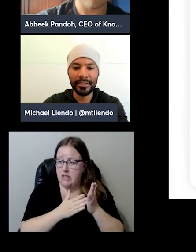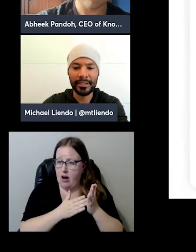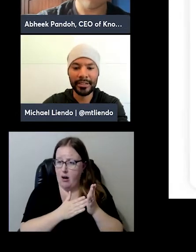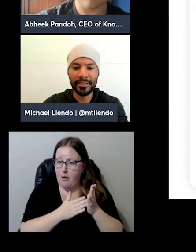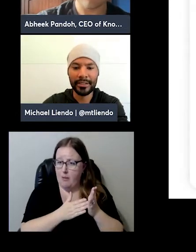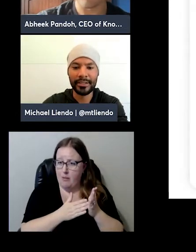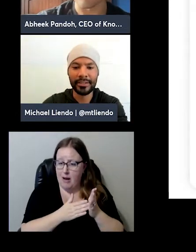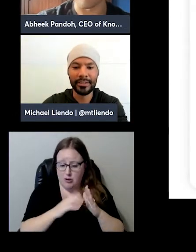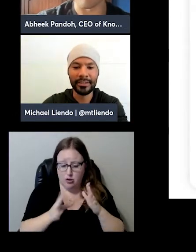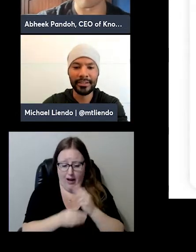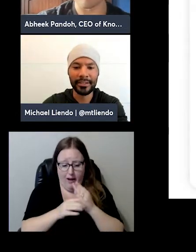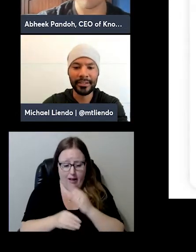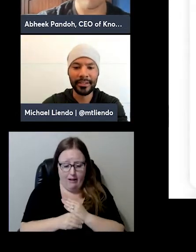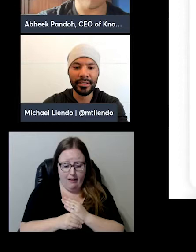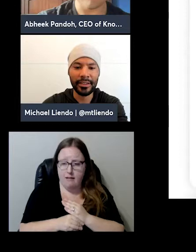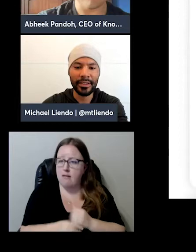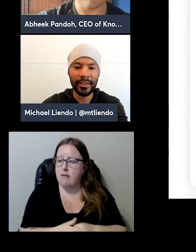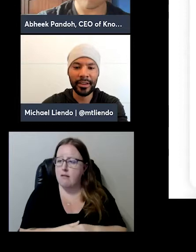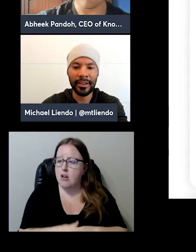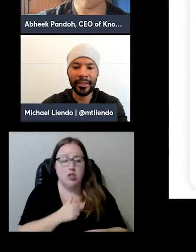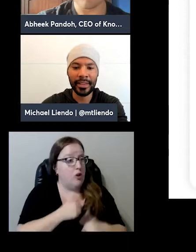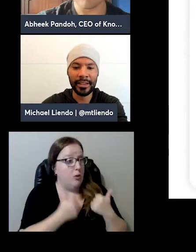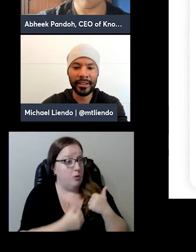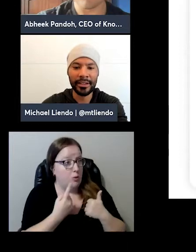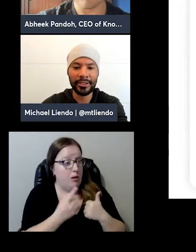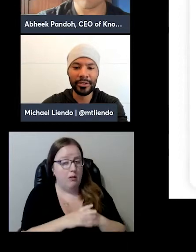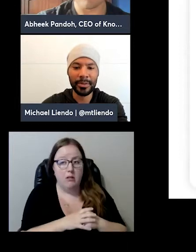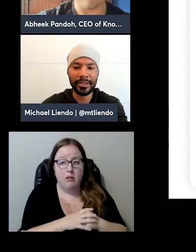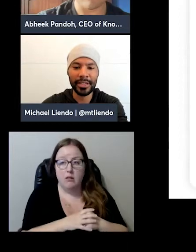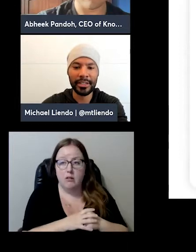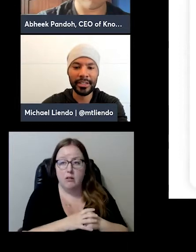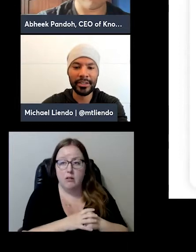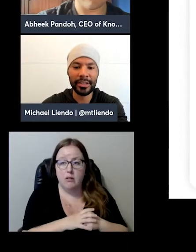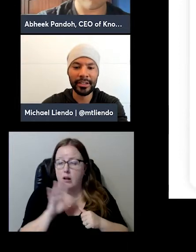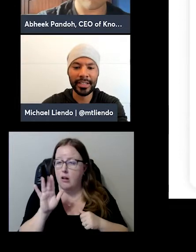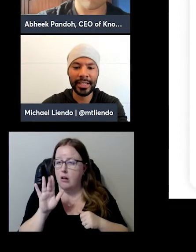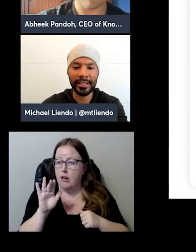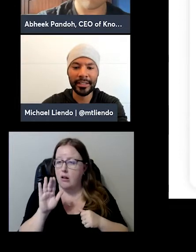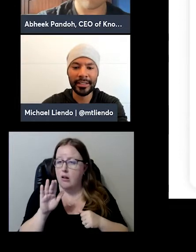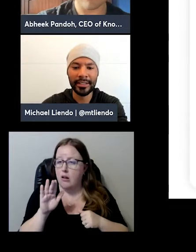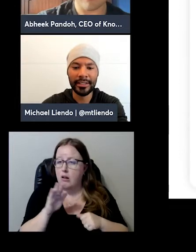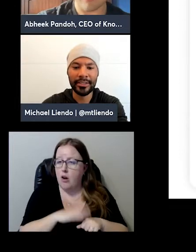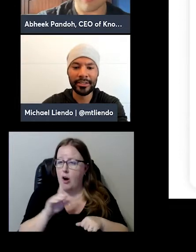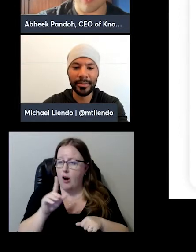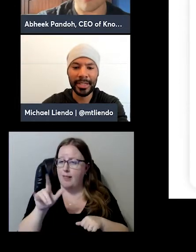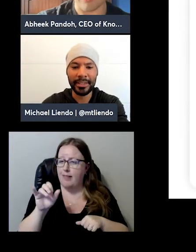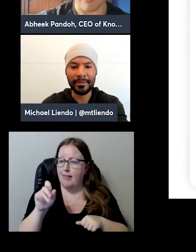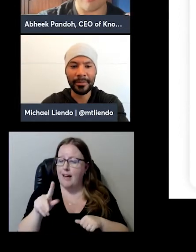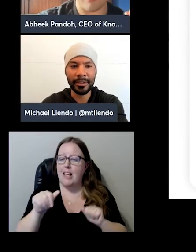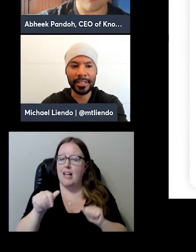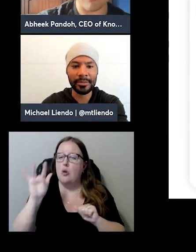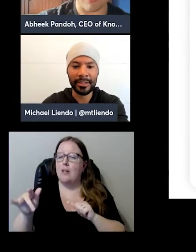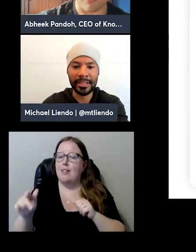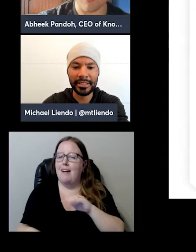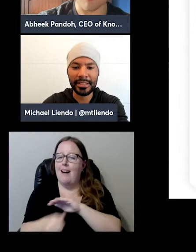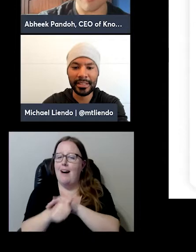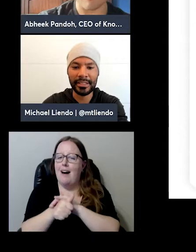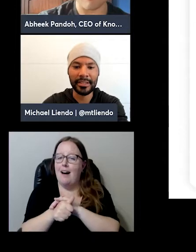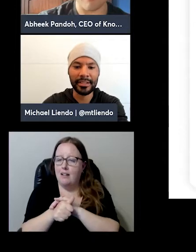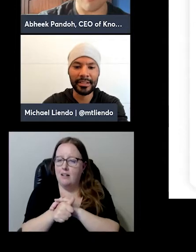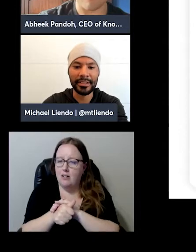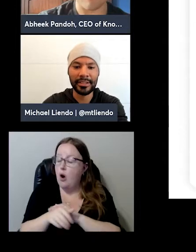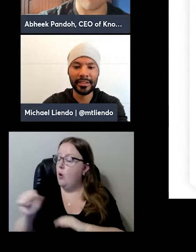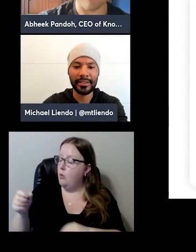here? Sorry, what button? On the StreamYard link, can you click on hide just so Oh we can get yeah, that full sure. experience?